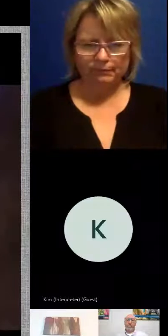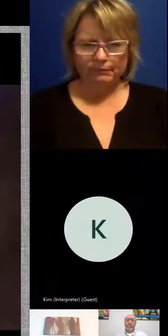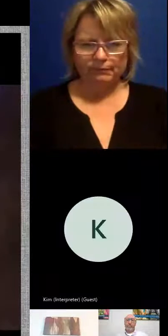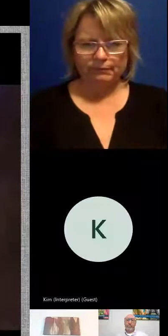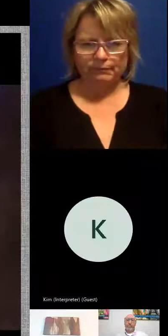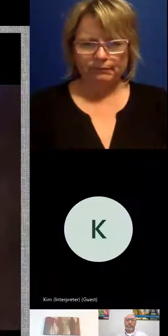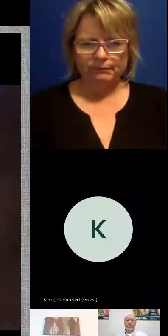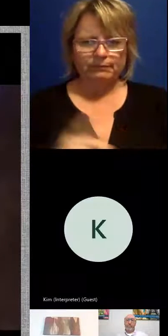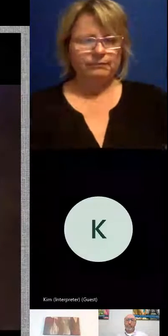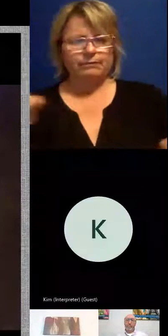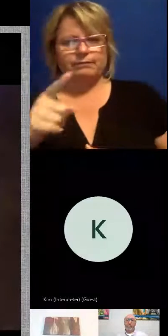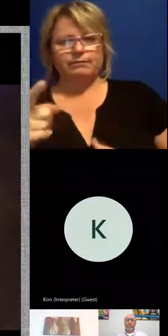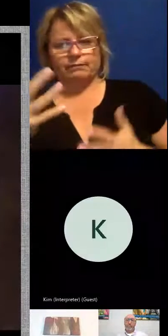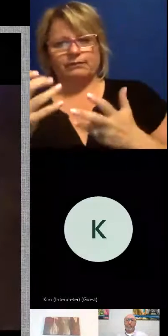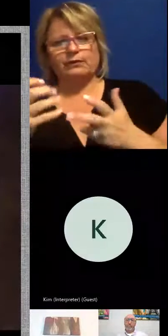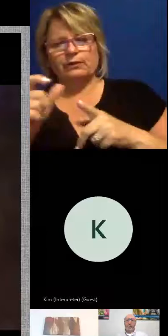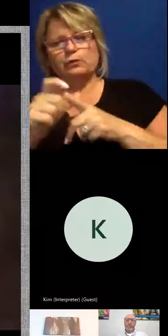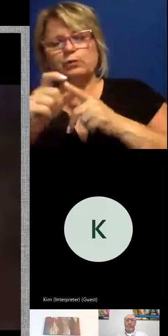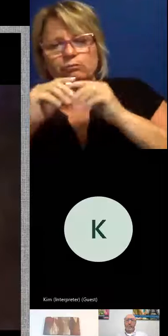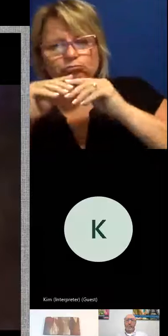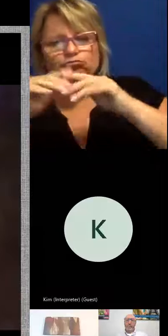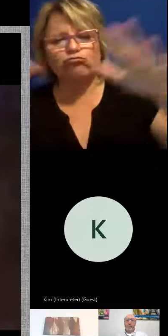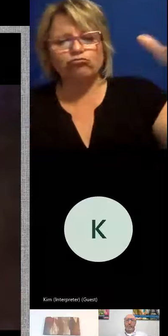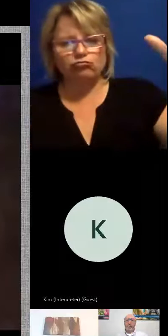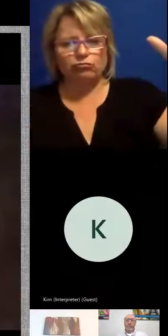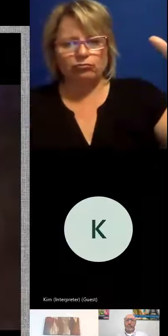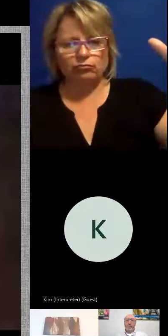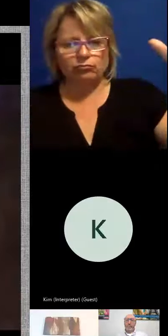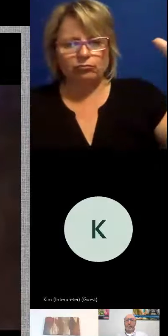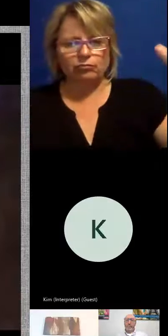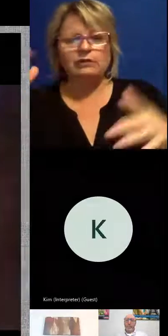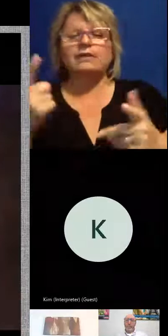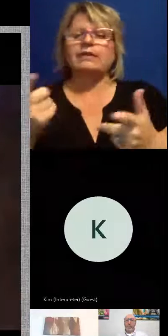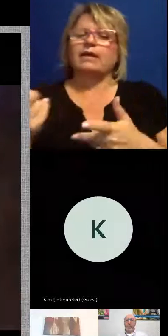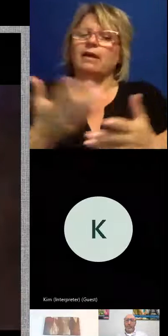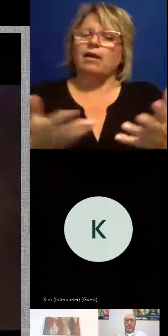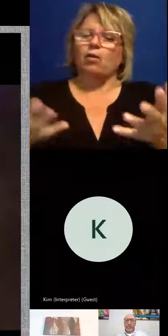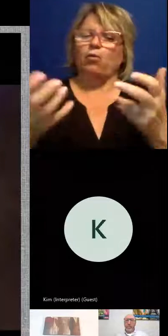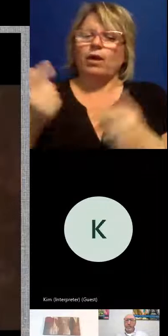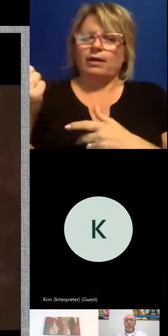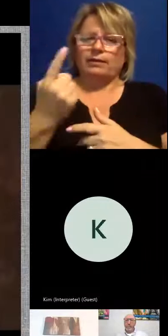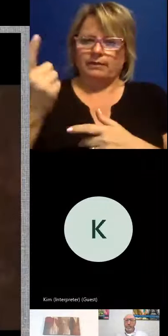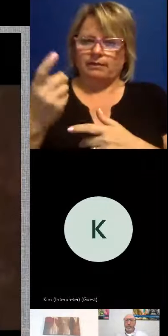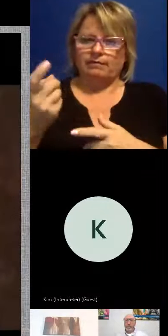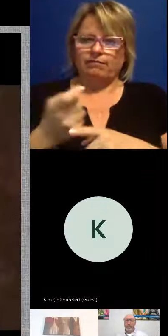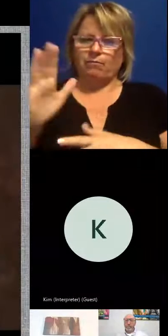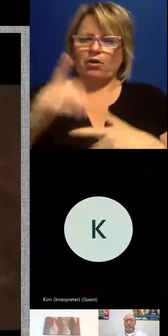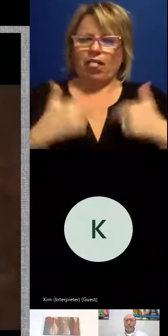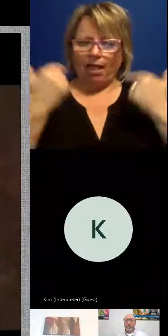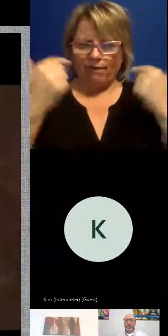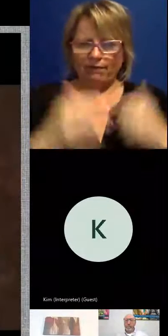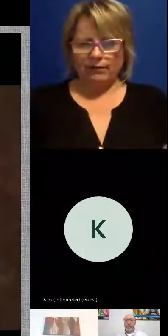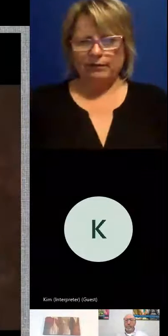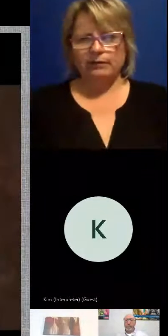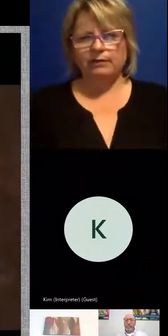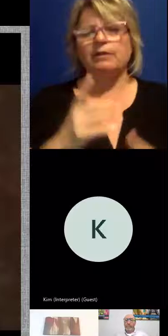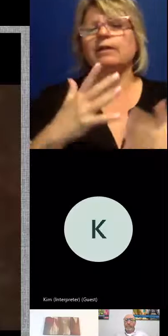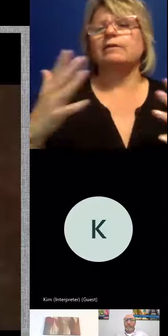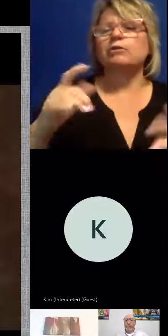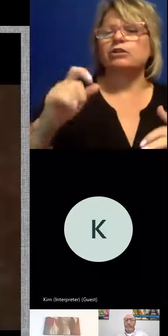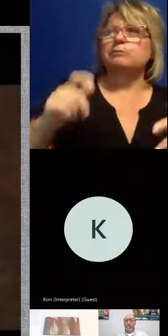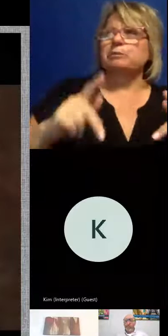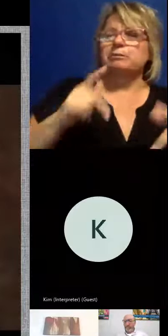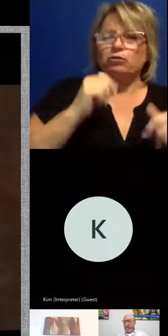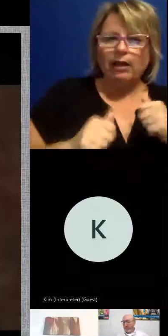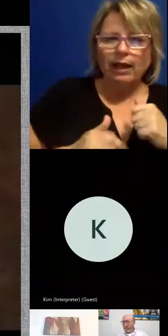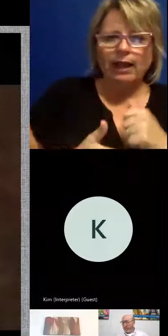the word out that they want something out of life. As much as everybody tries to help people